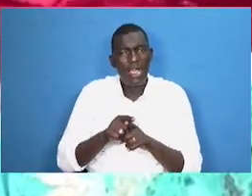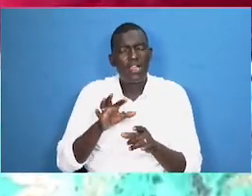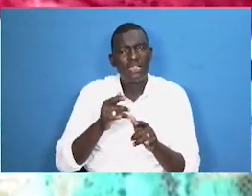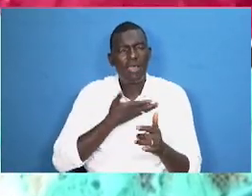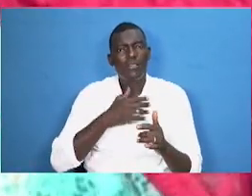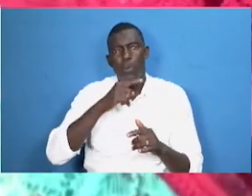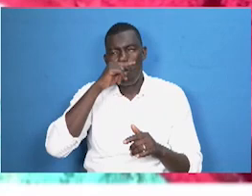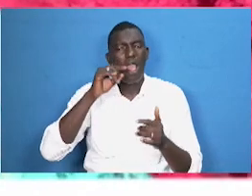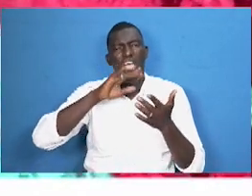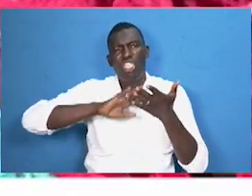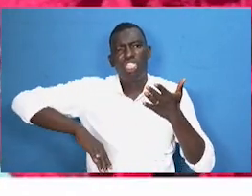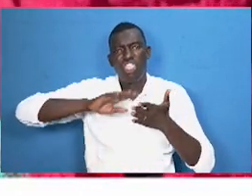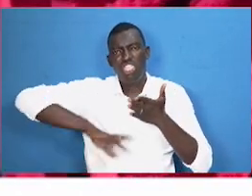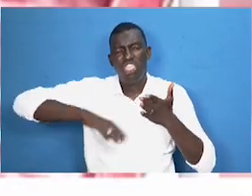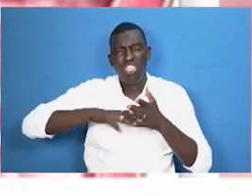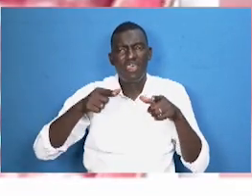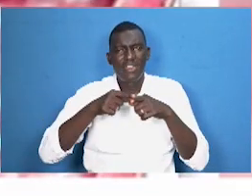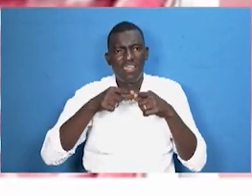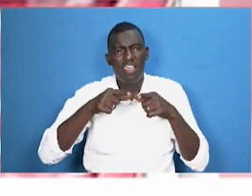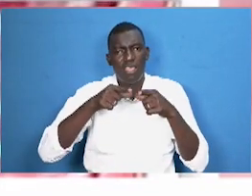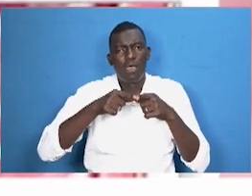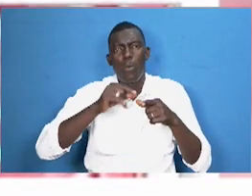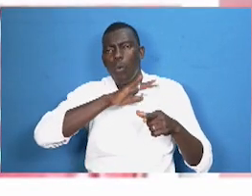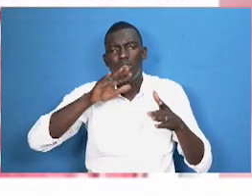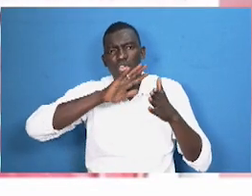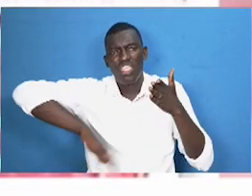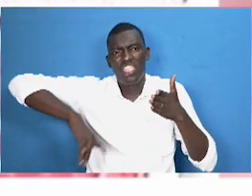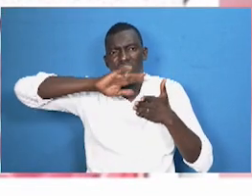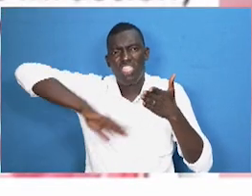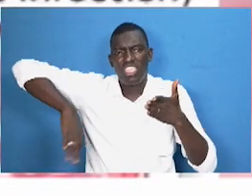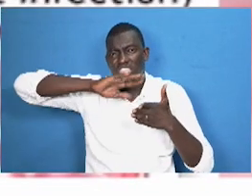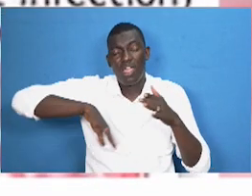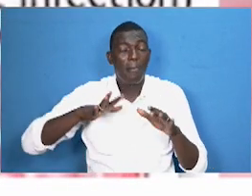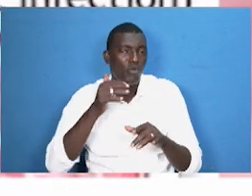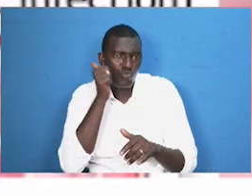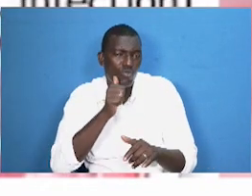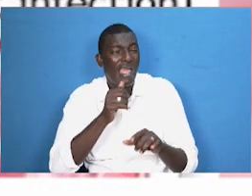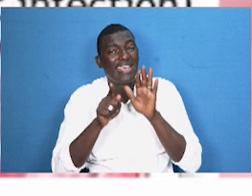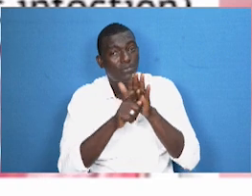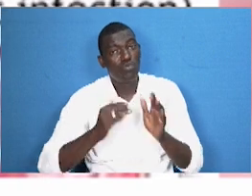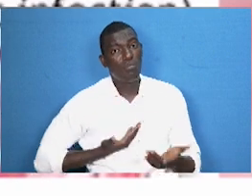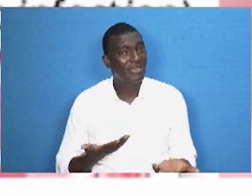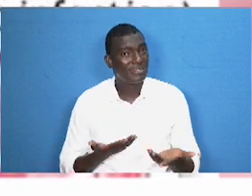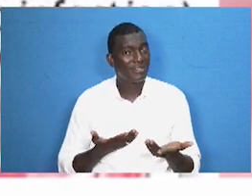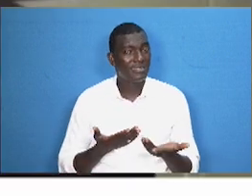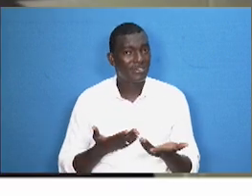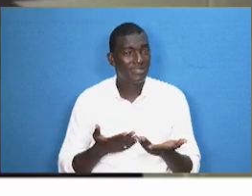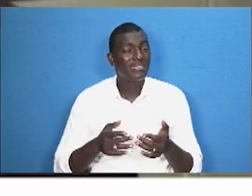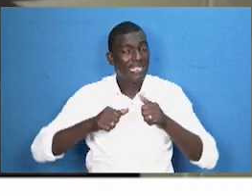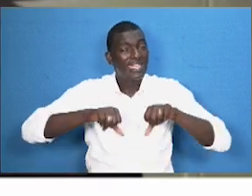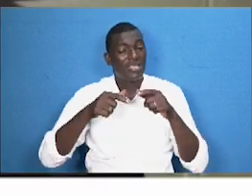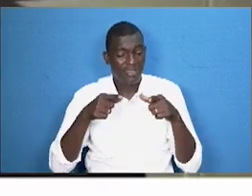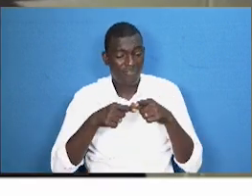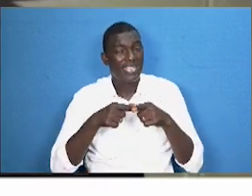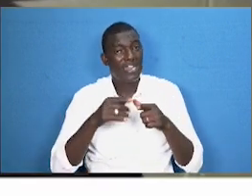growth of yeast in the vagina, and that can be as a result of the use of that panty, especially for women. In the case of the